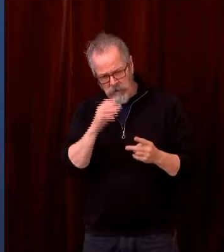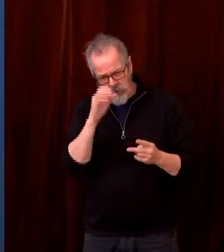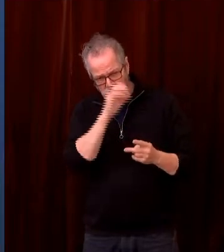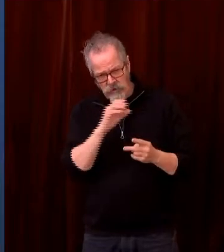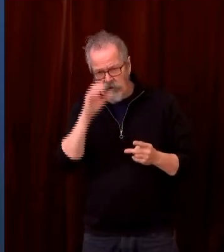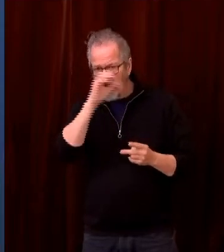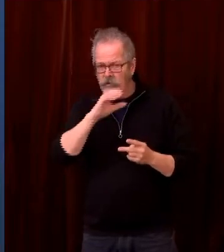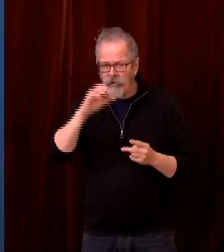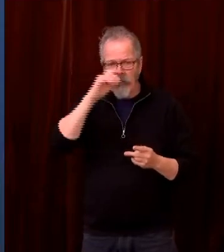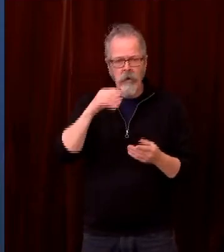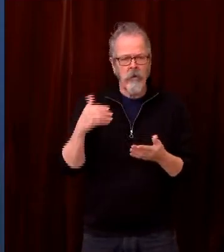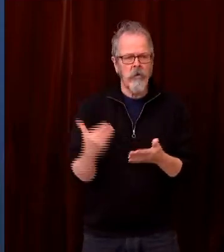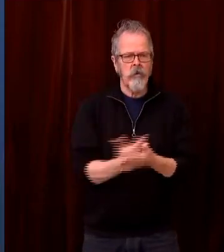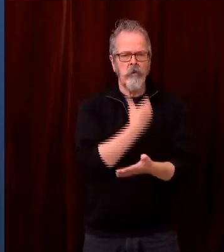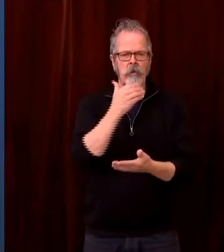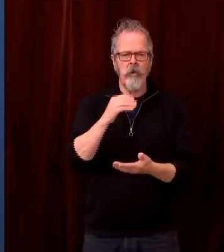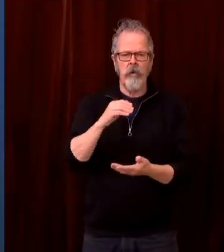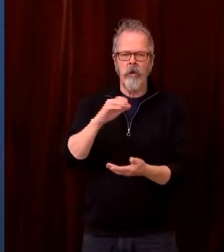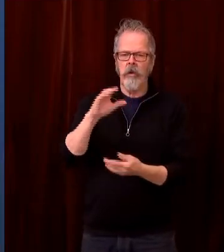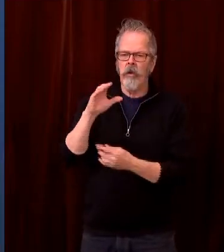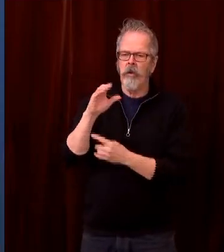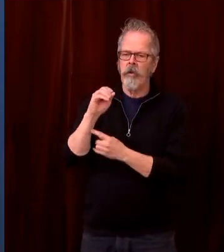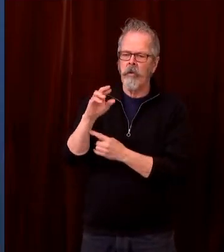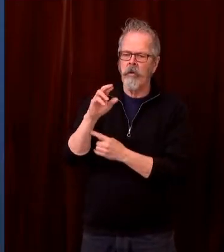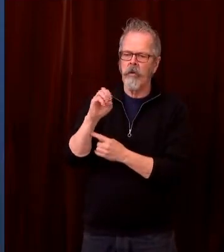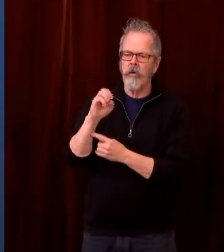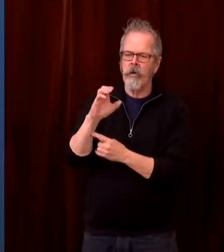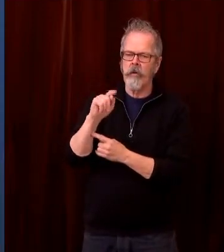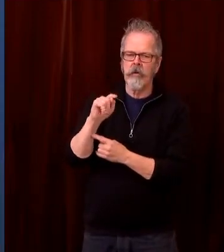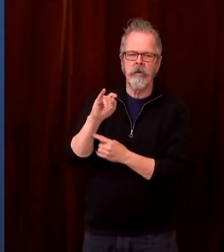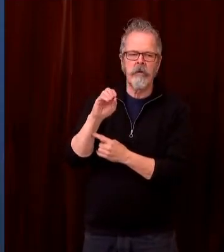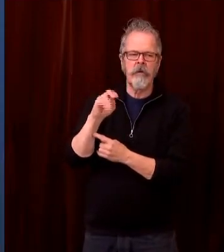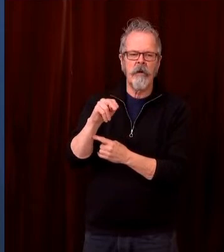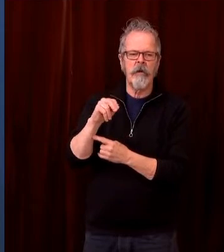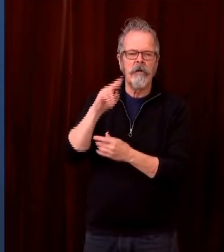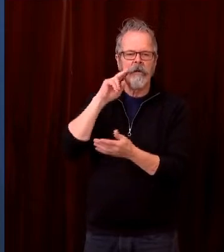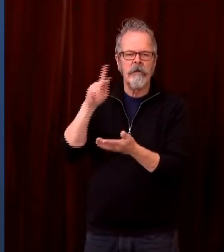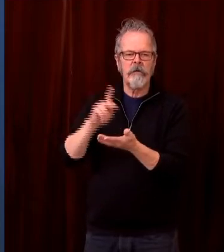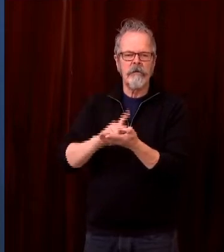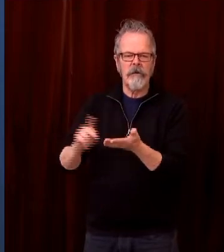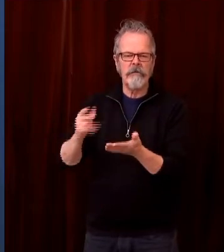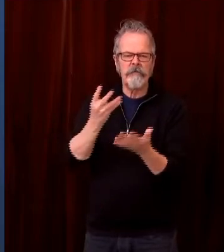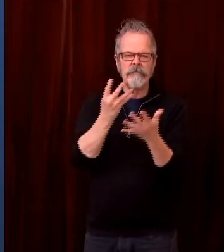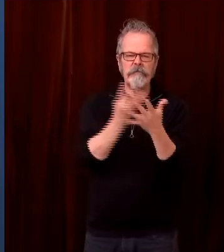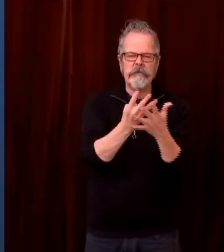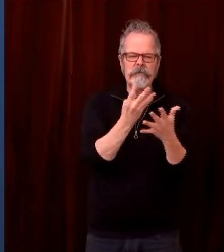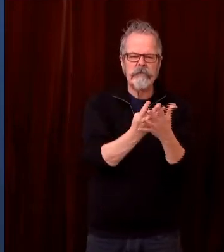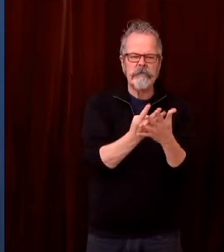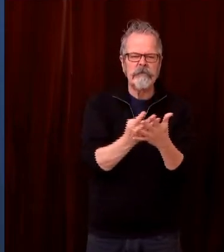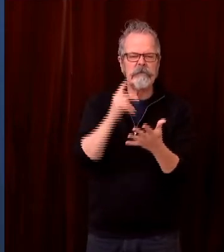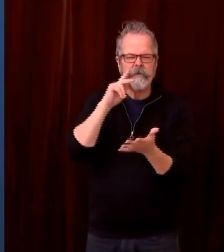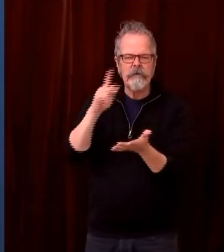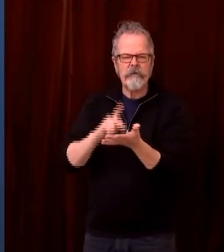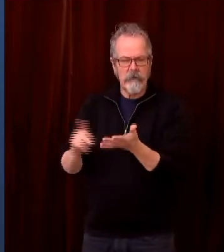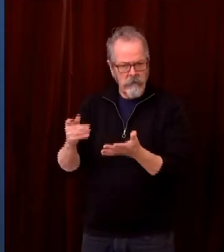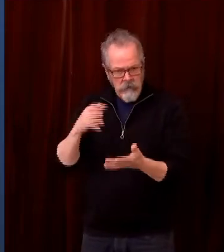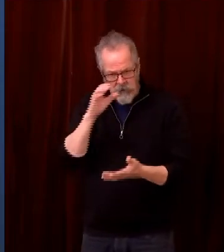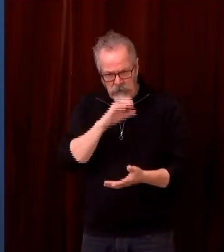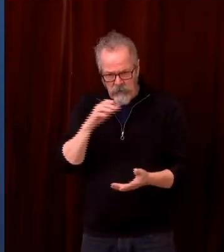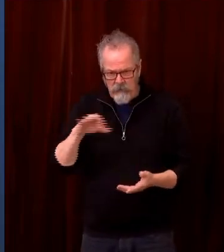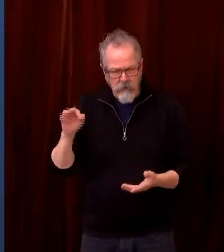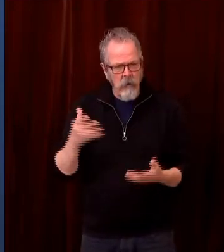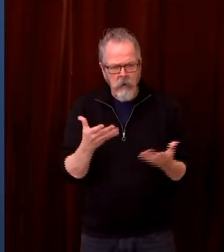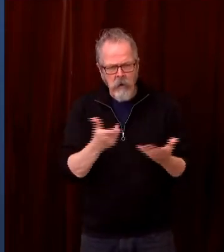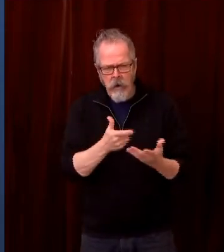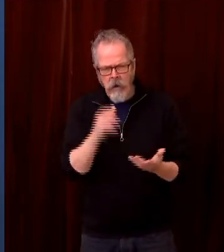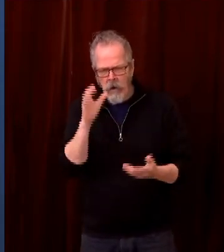or opposite of what you've had recently? And second, tomorrow there will be a hearing on Senate Bill